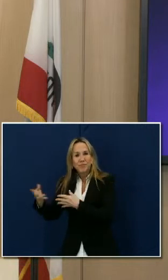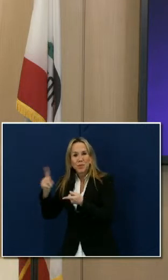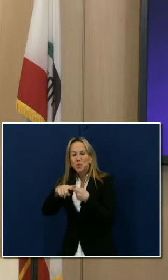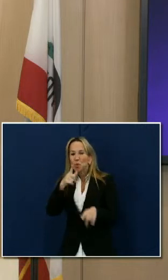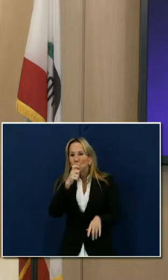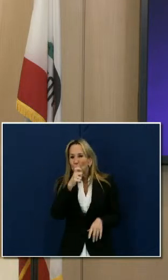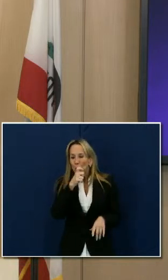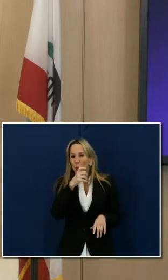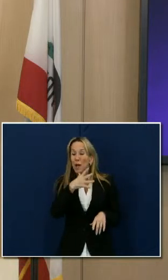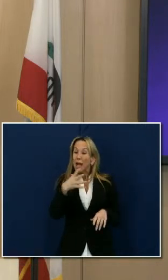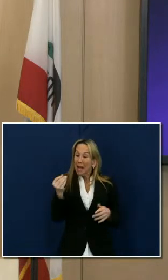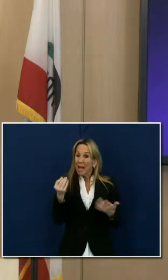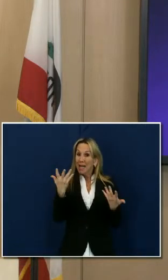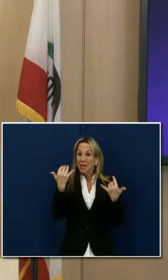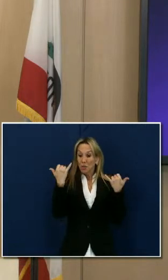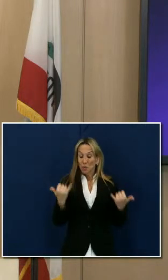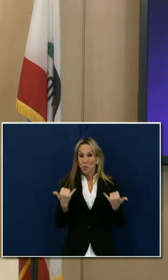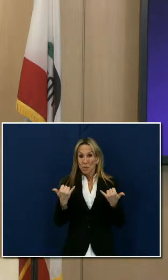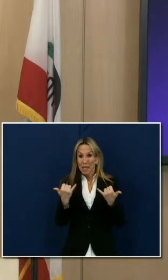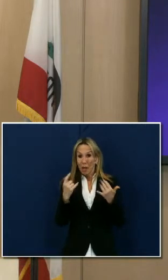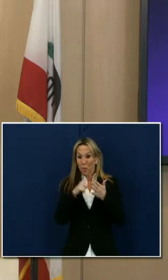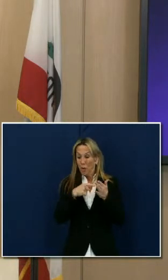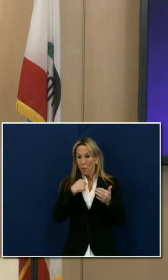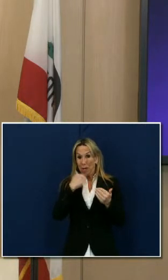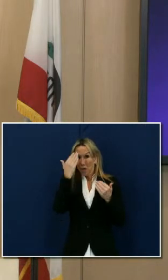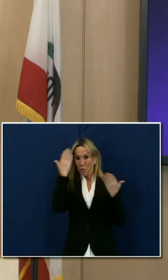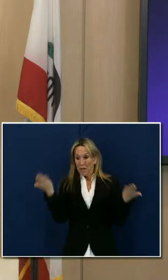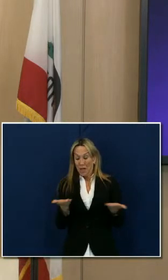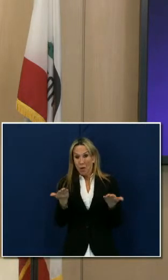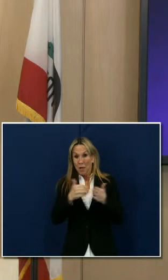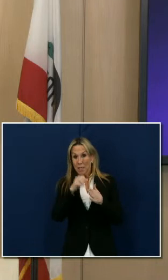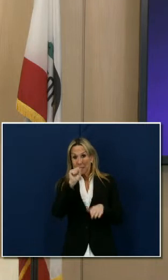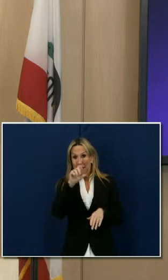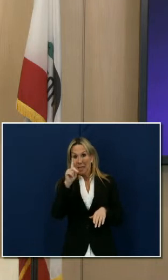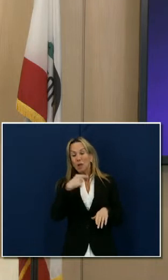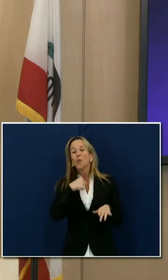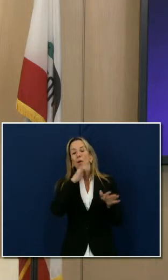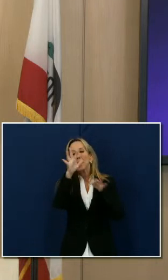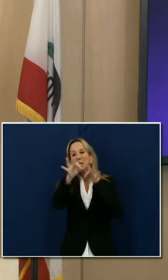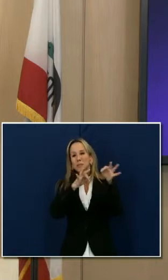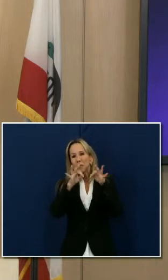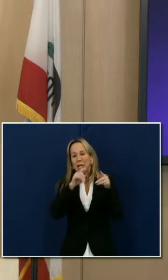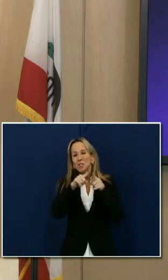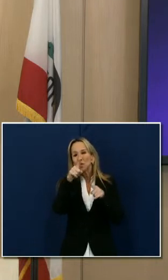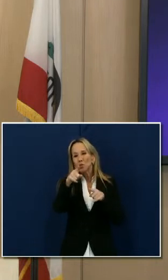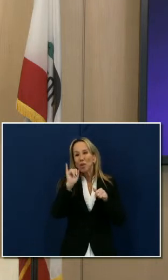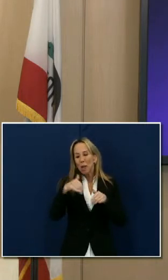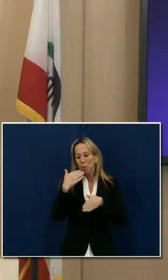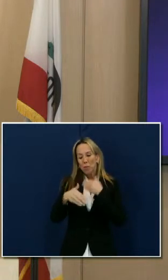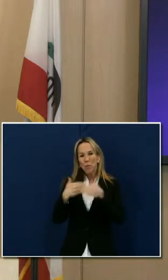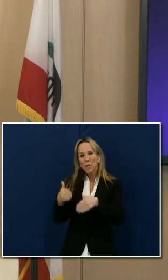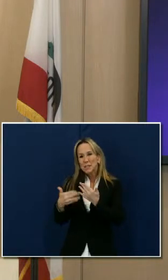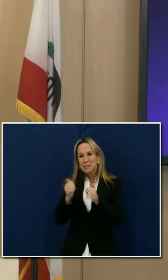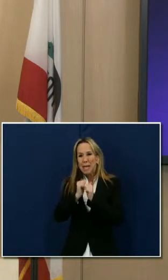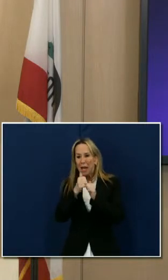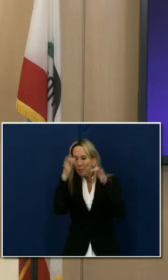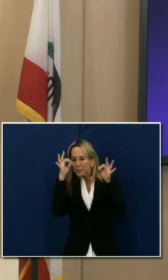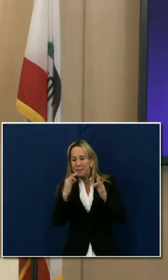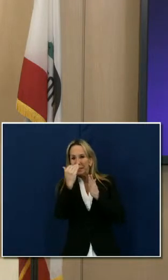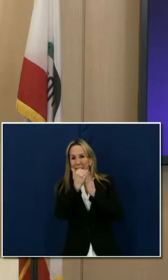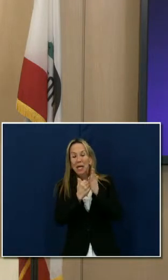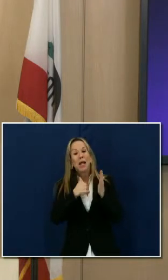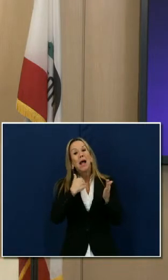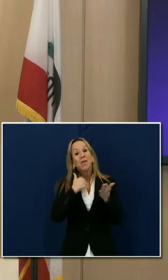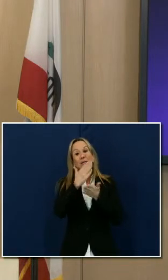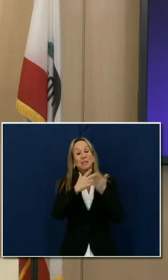the distribution of vaccines today with what we have here, we're going to walk you through the process. I'm going to preview a couple of the